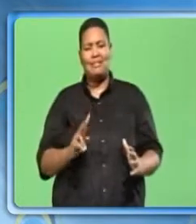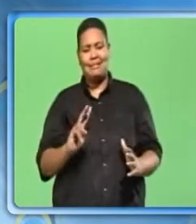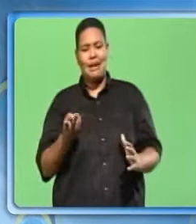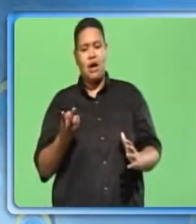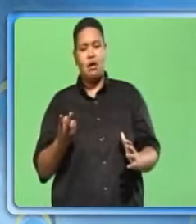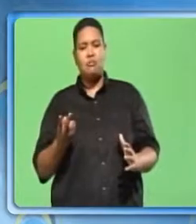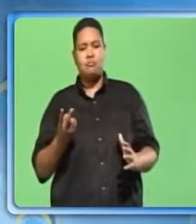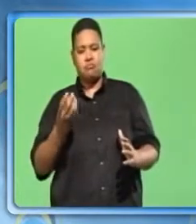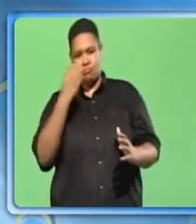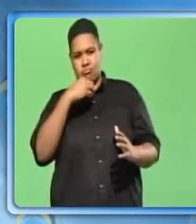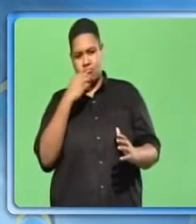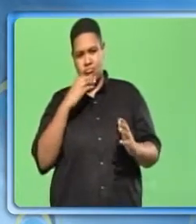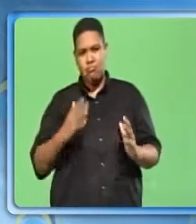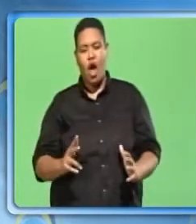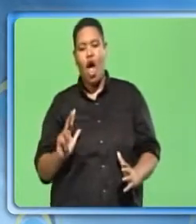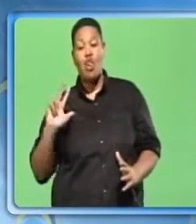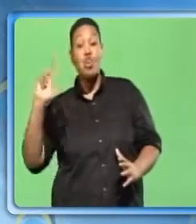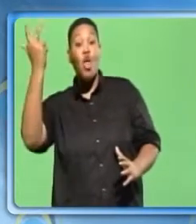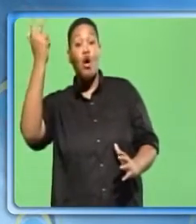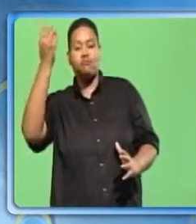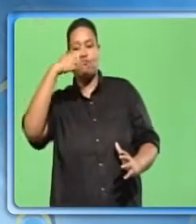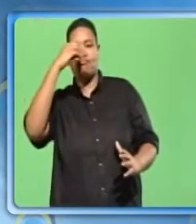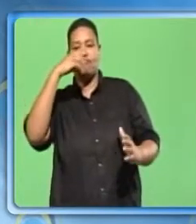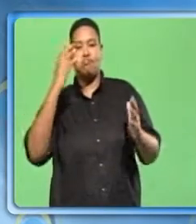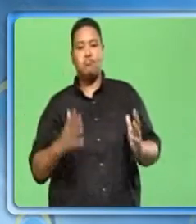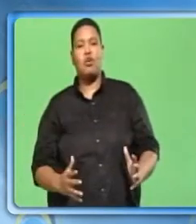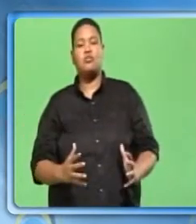consumer, and tertiary consumer.